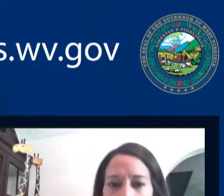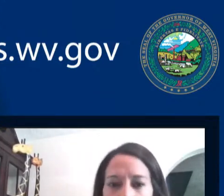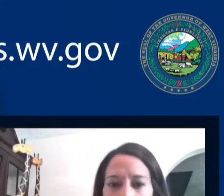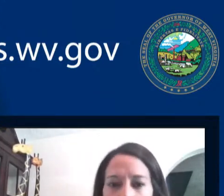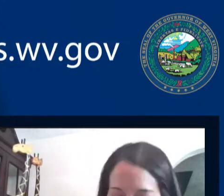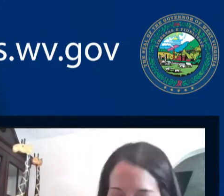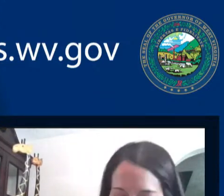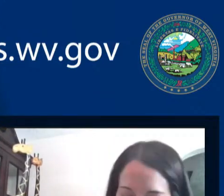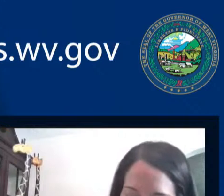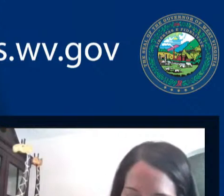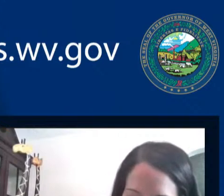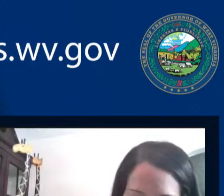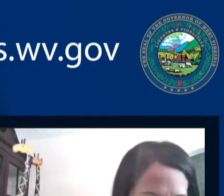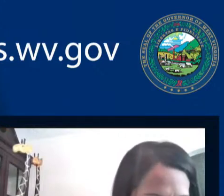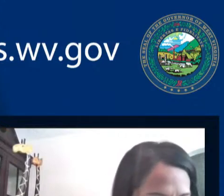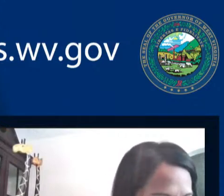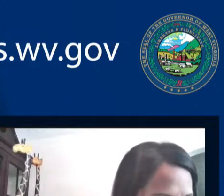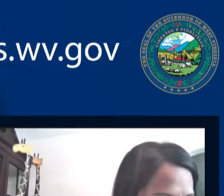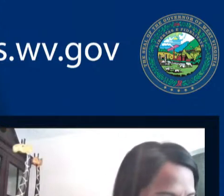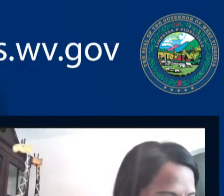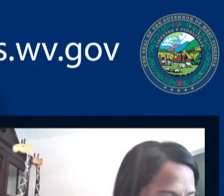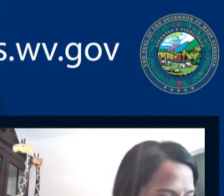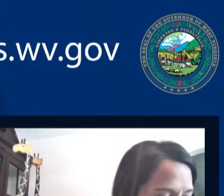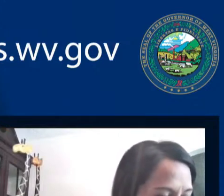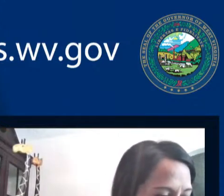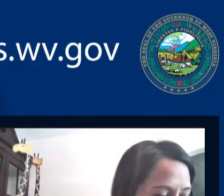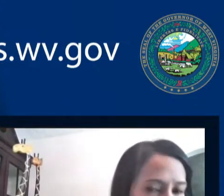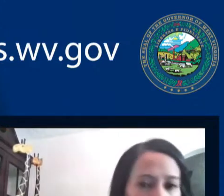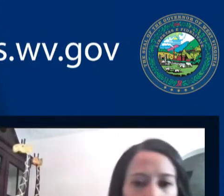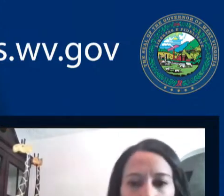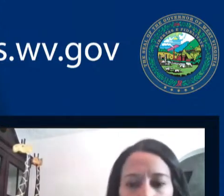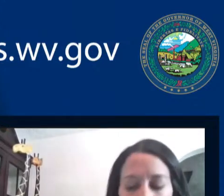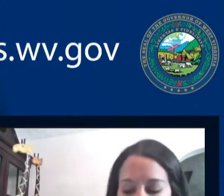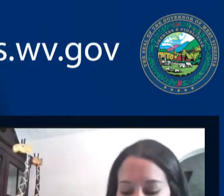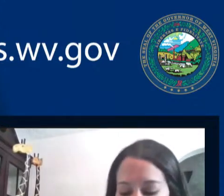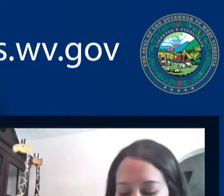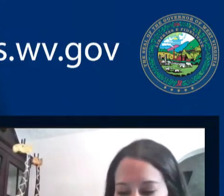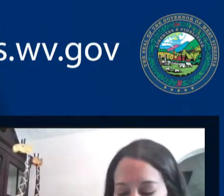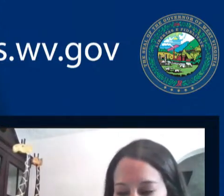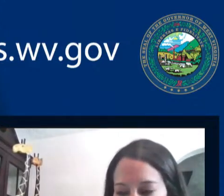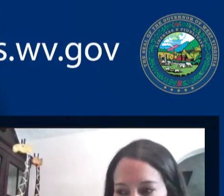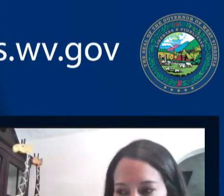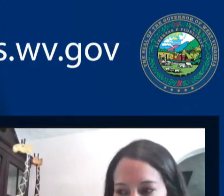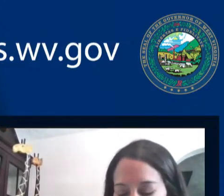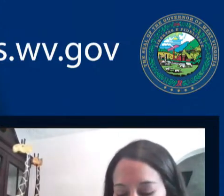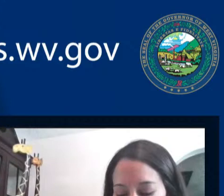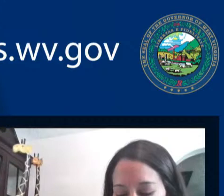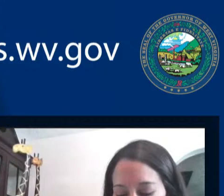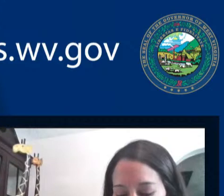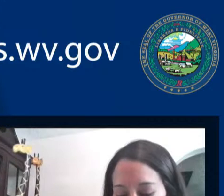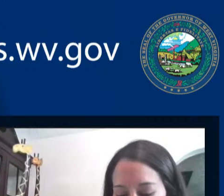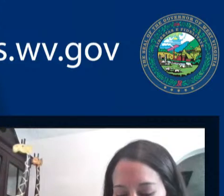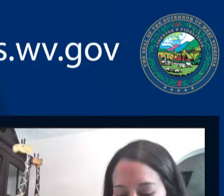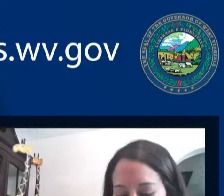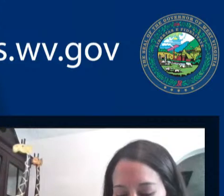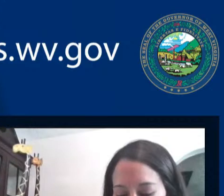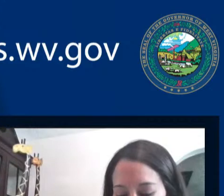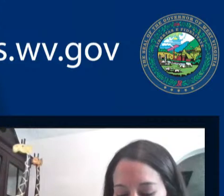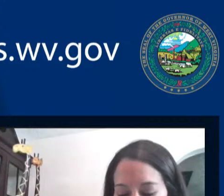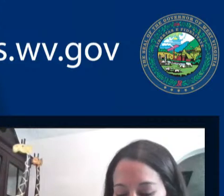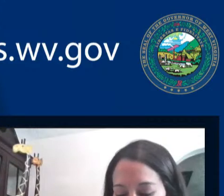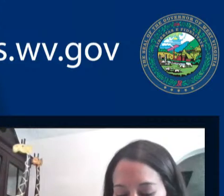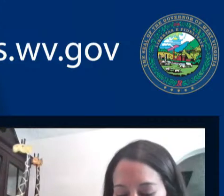reinfect someone that has had maybe Delta or an earlier version. Is there any study or